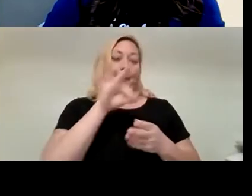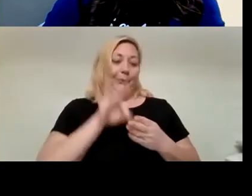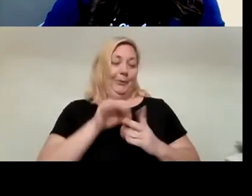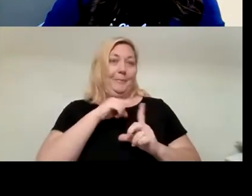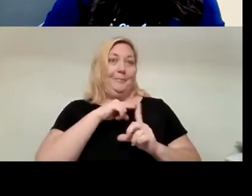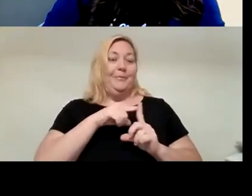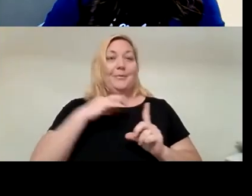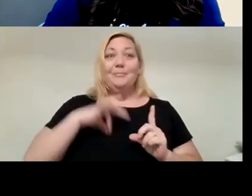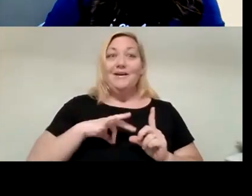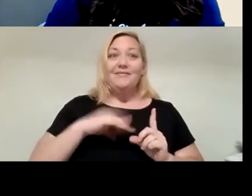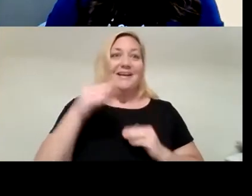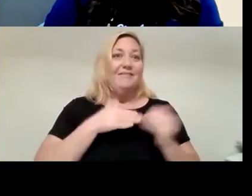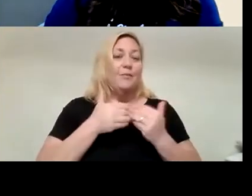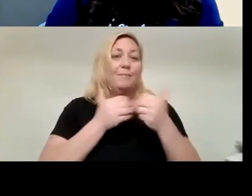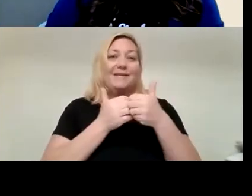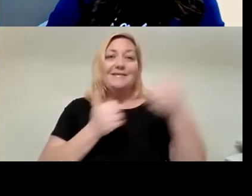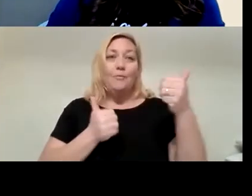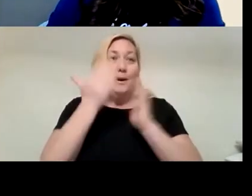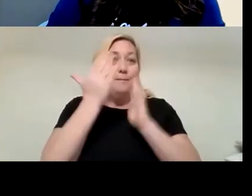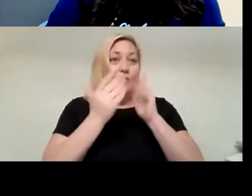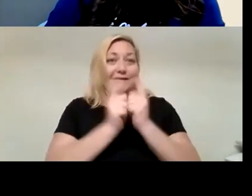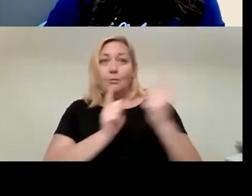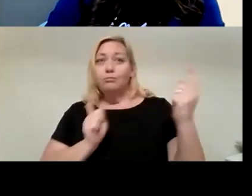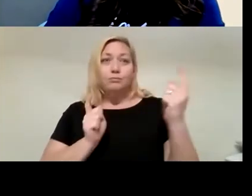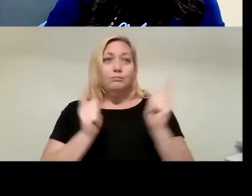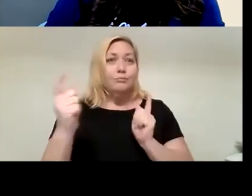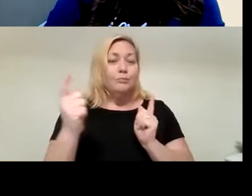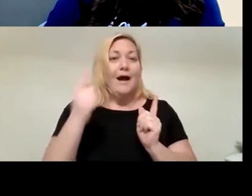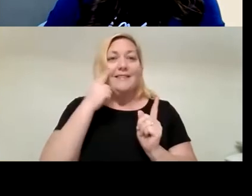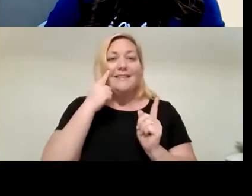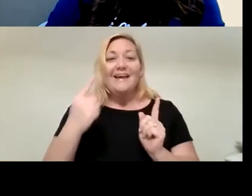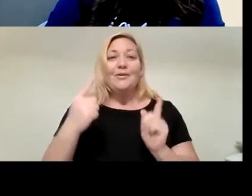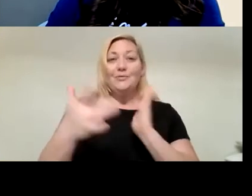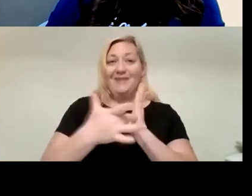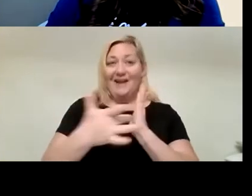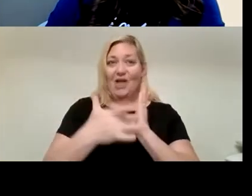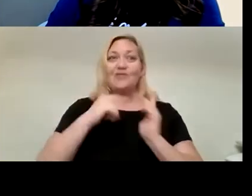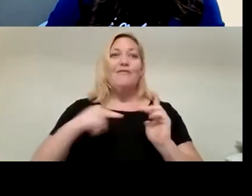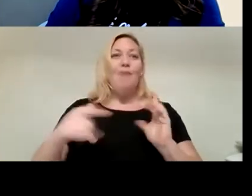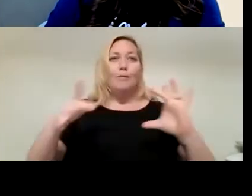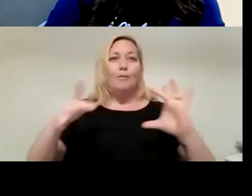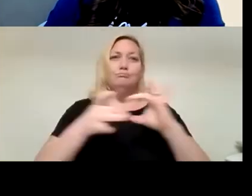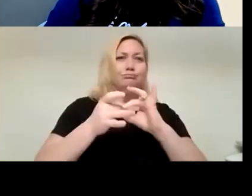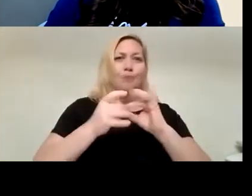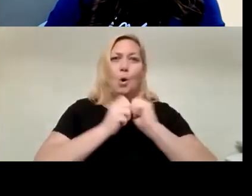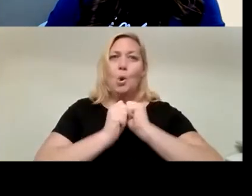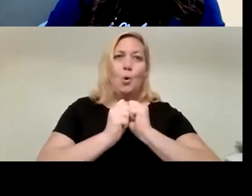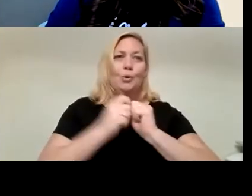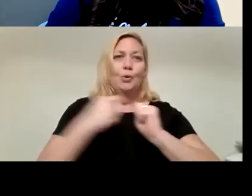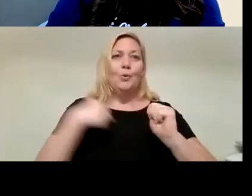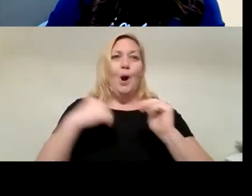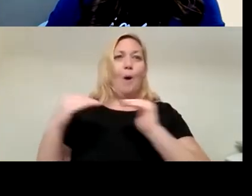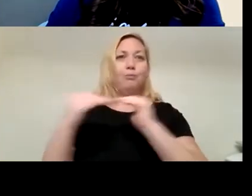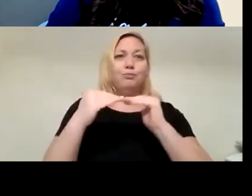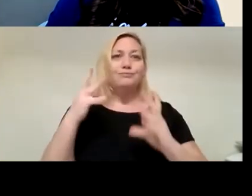even though we've been separated in person, I think digitally, we've all gotten a little bit closer, because we're all able to jump